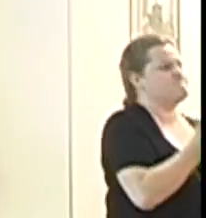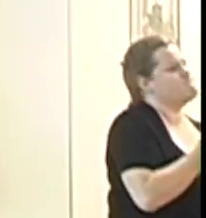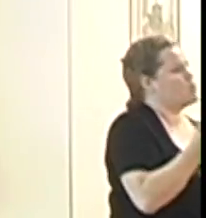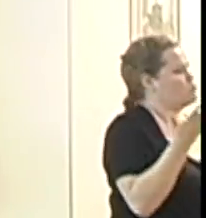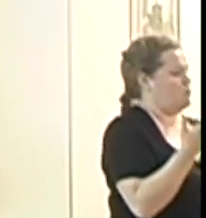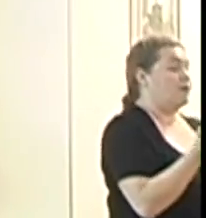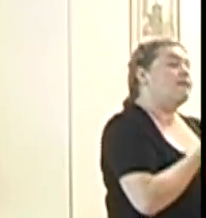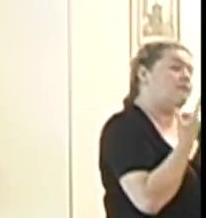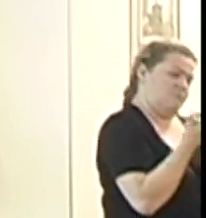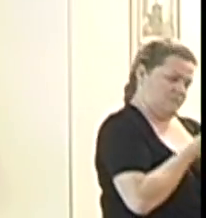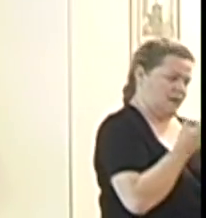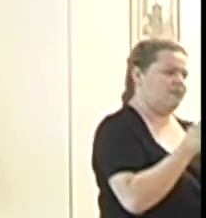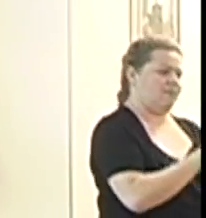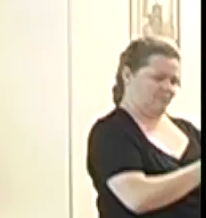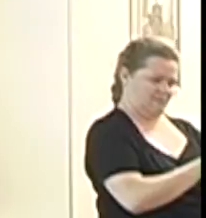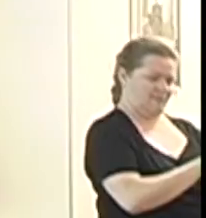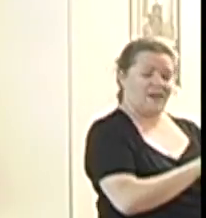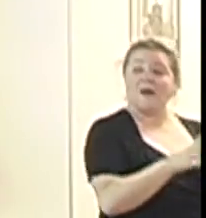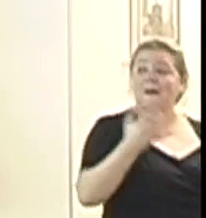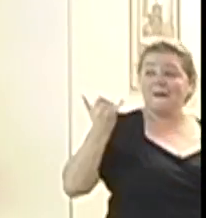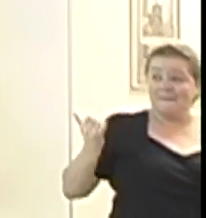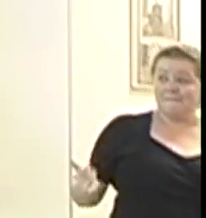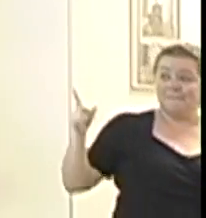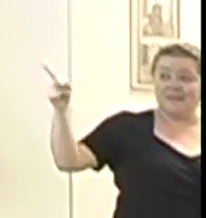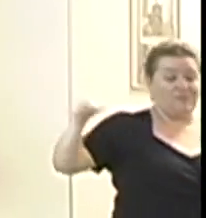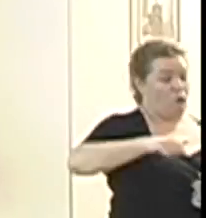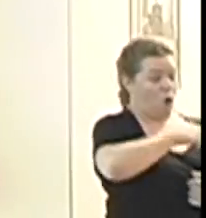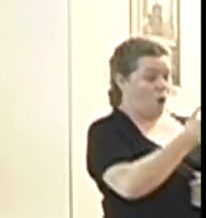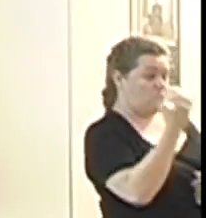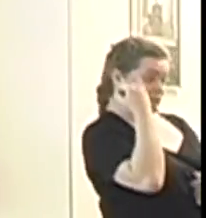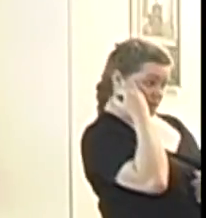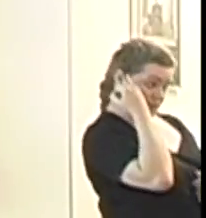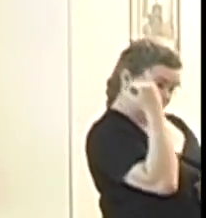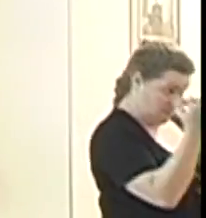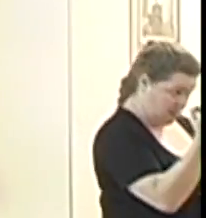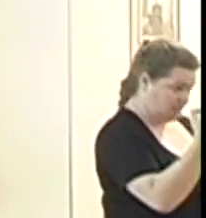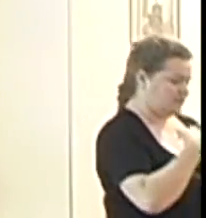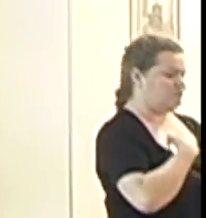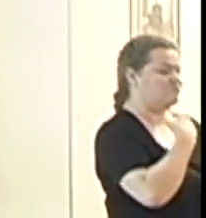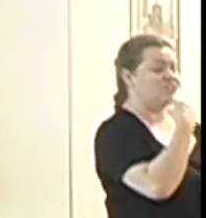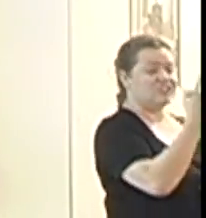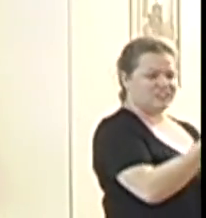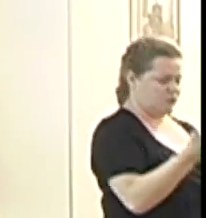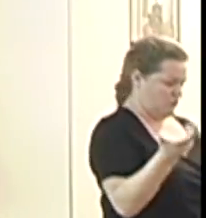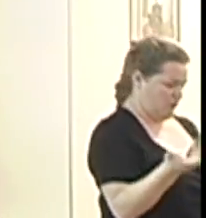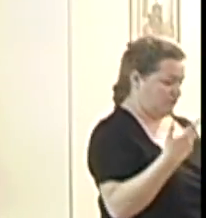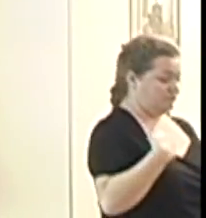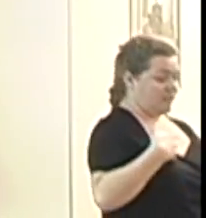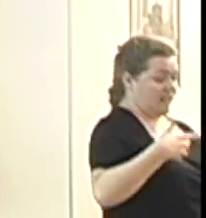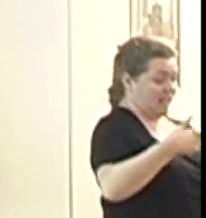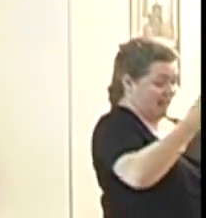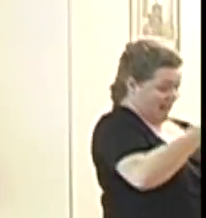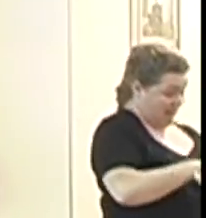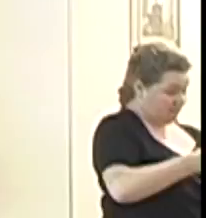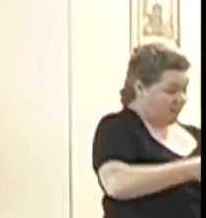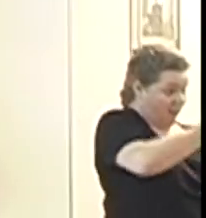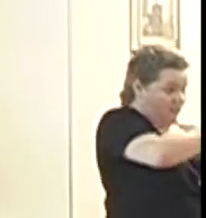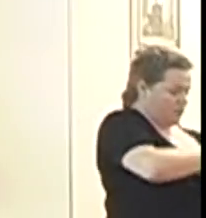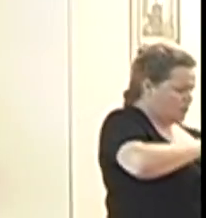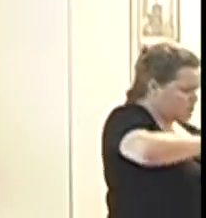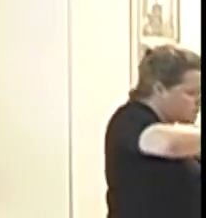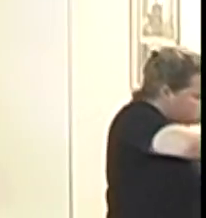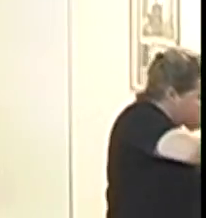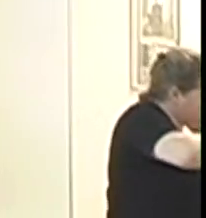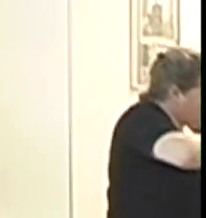The hypothesis that I'm going to look at very quickly now is that the properties of pre-linguistic gesture may persist into early